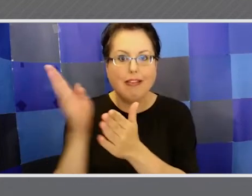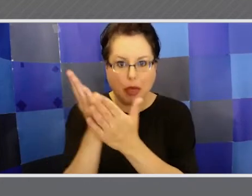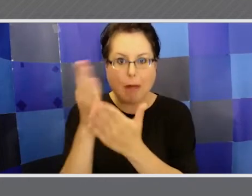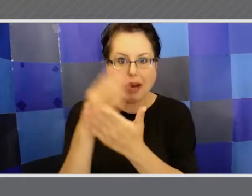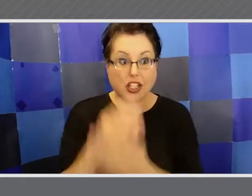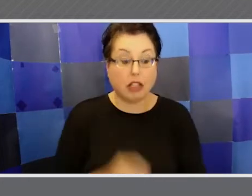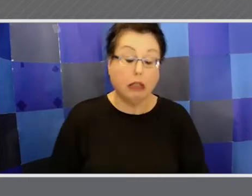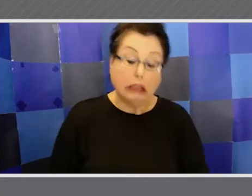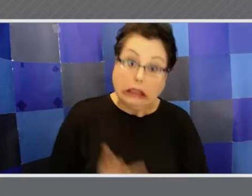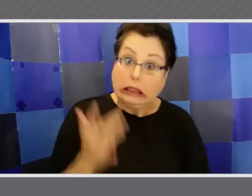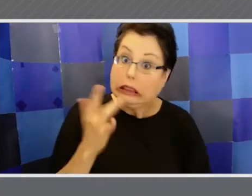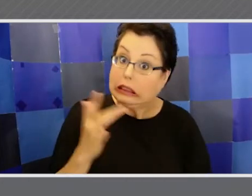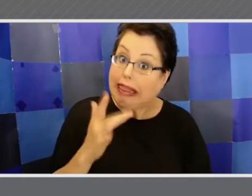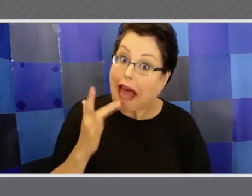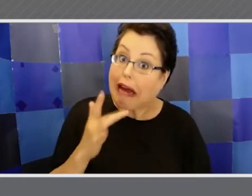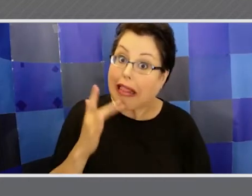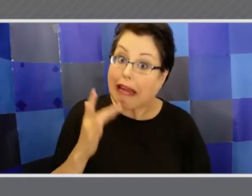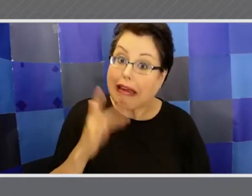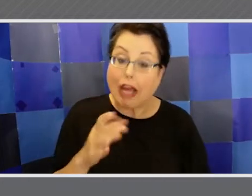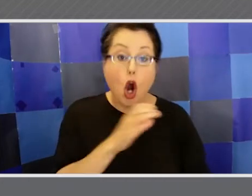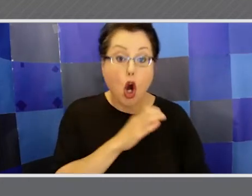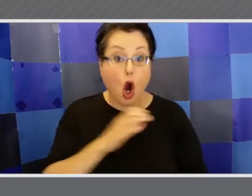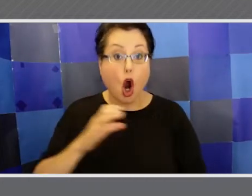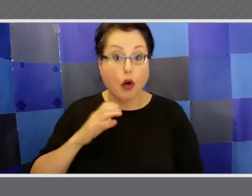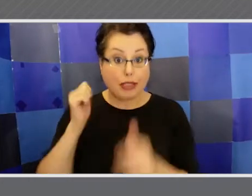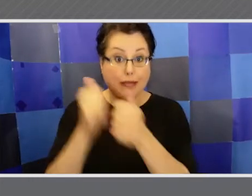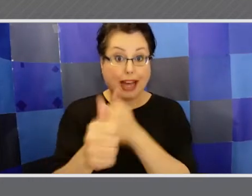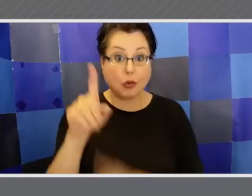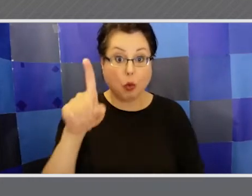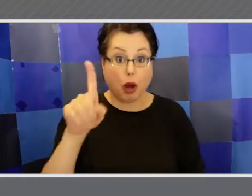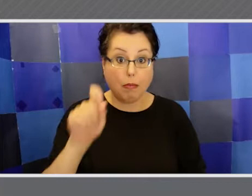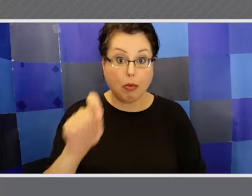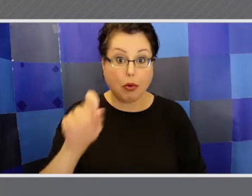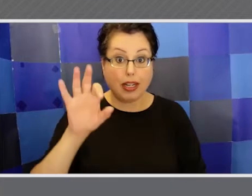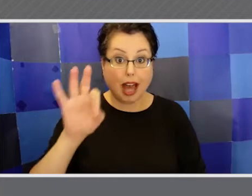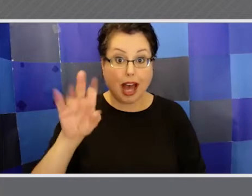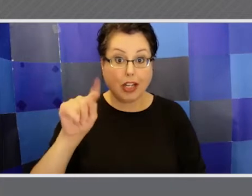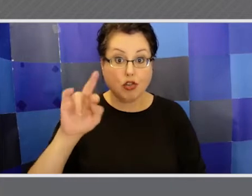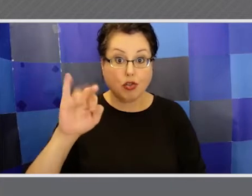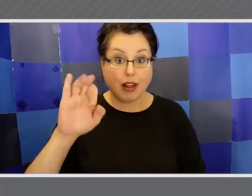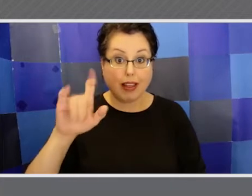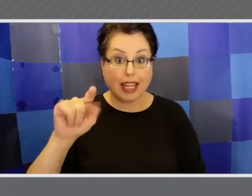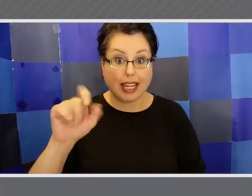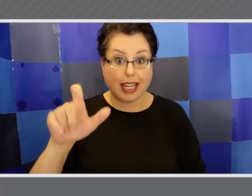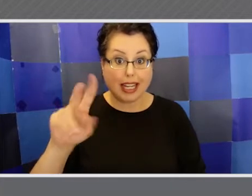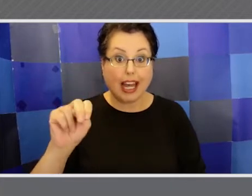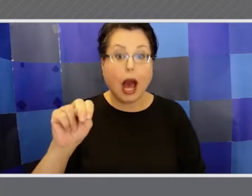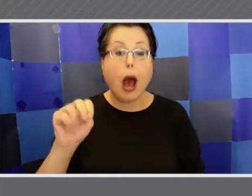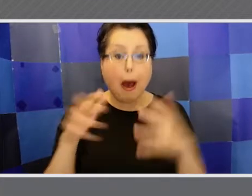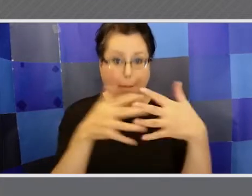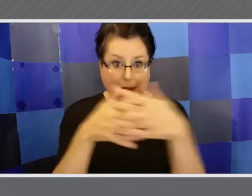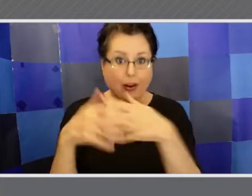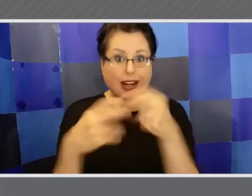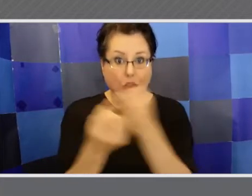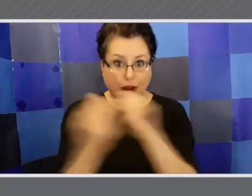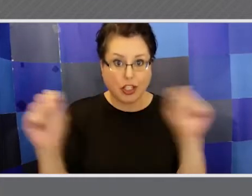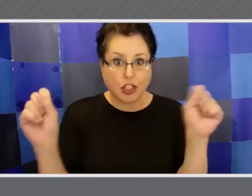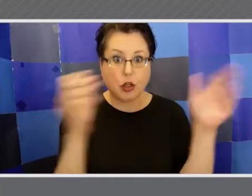Luckily, Congress did pass a 1.9 trillion American Rescue Plan on March 11th of this year.